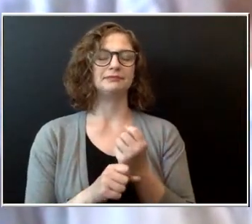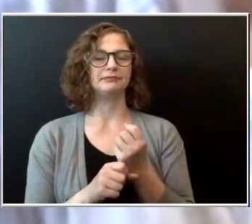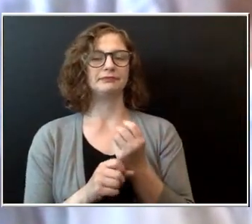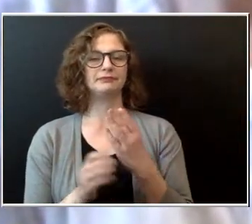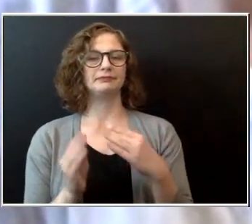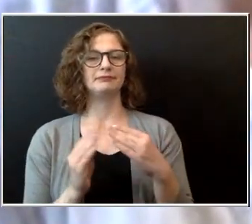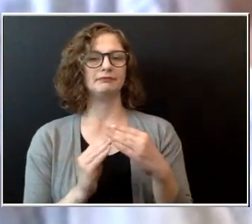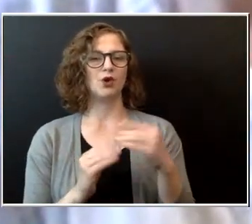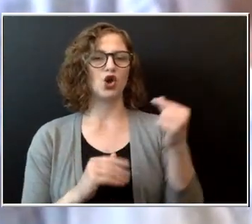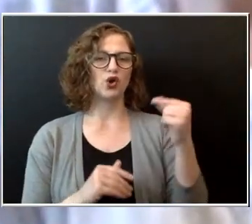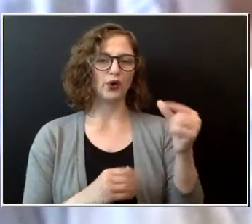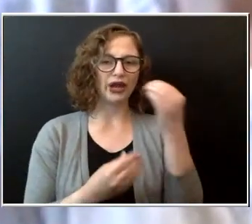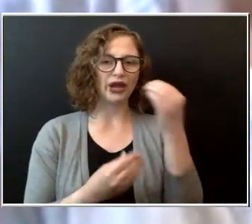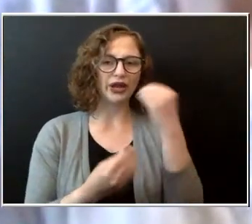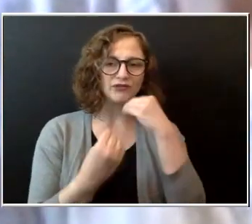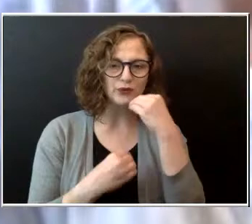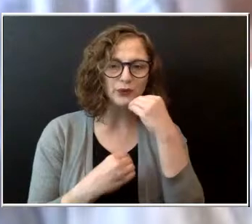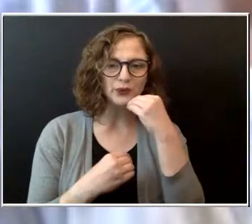red foods.